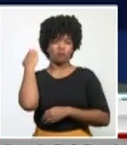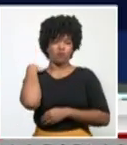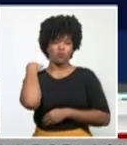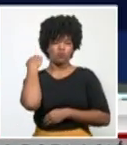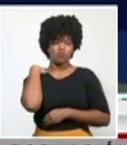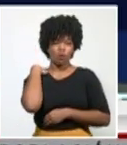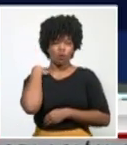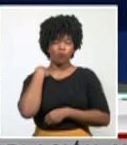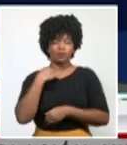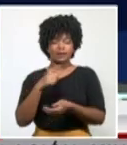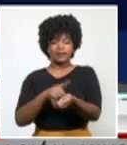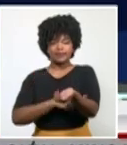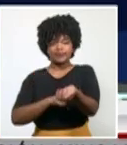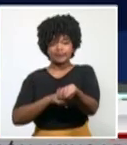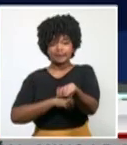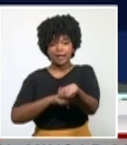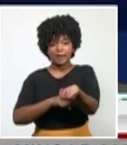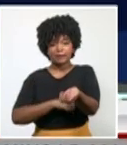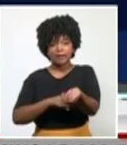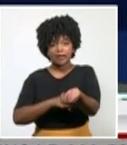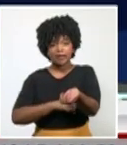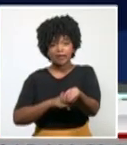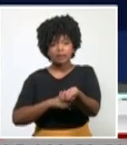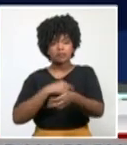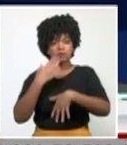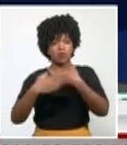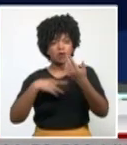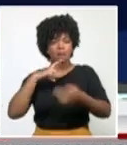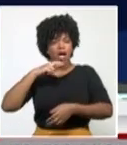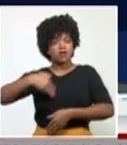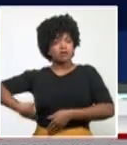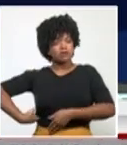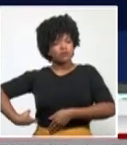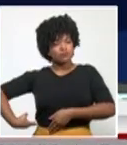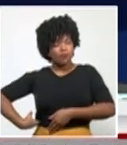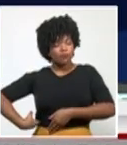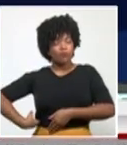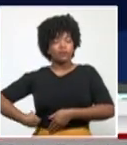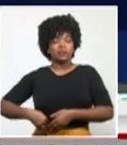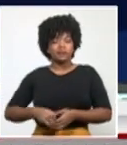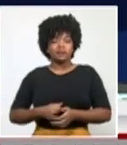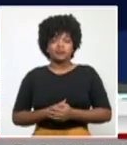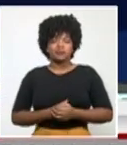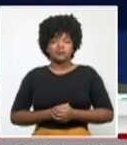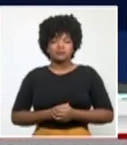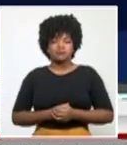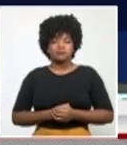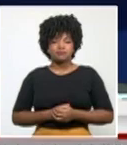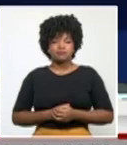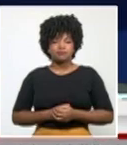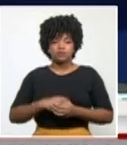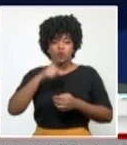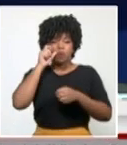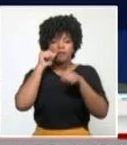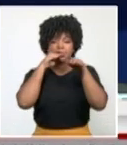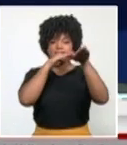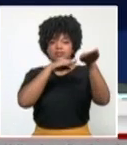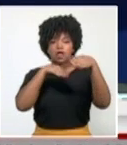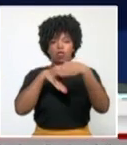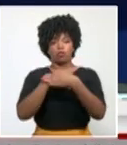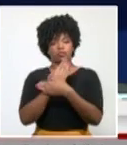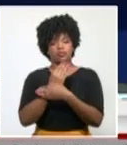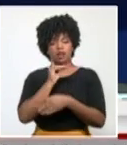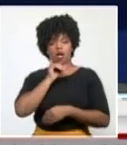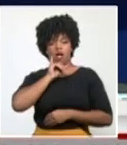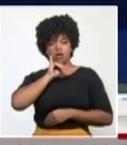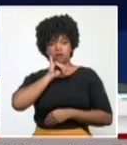immunodeficiency, a chronic obstructive lung disease, diabetes mellitus, chronic renal insufficiency. He